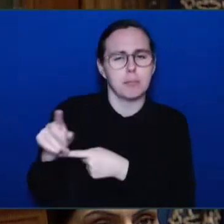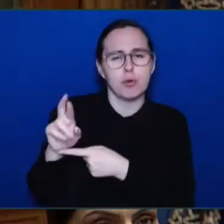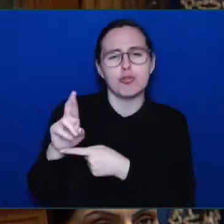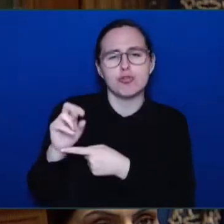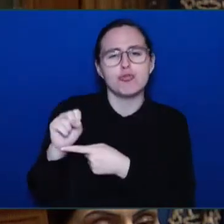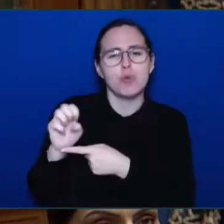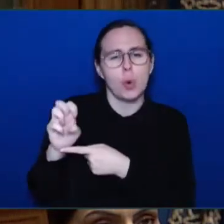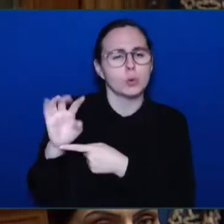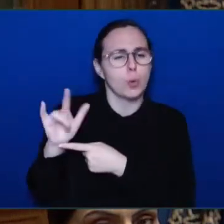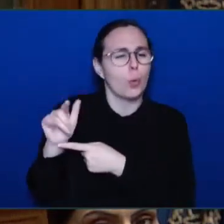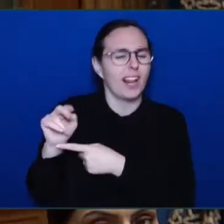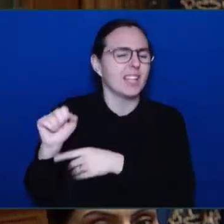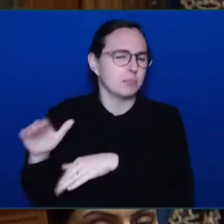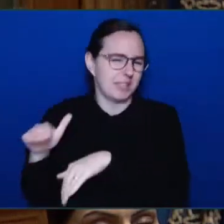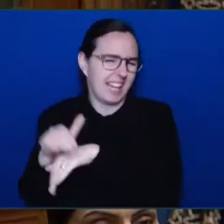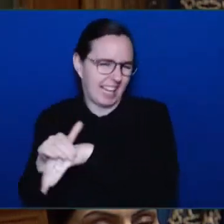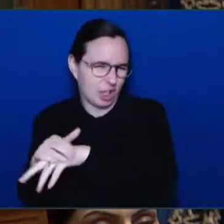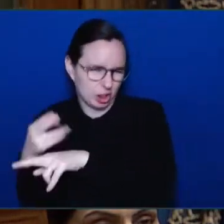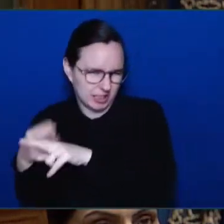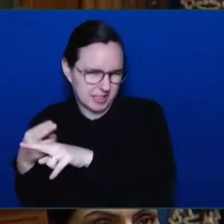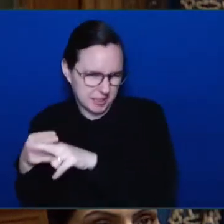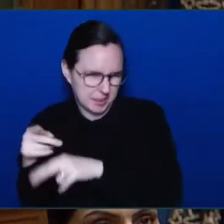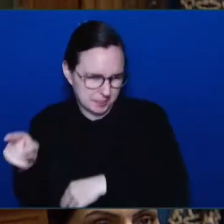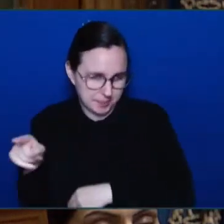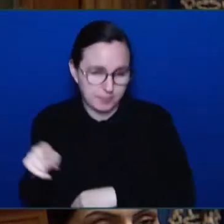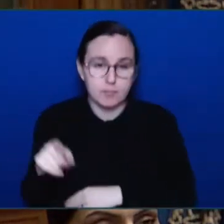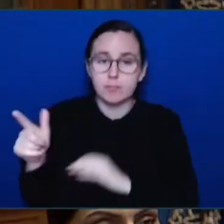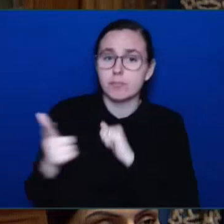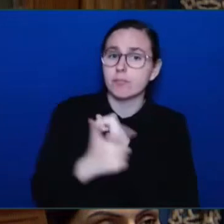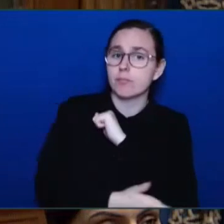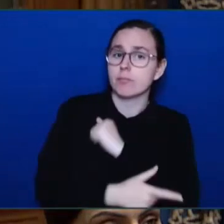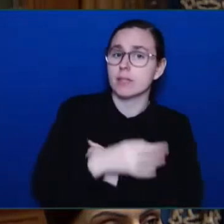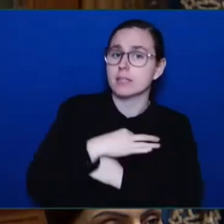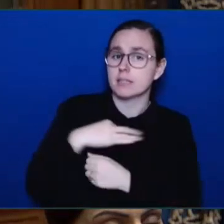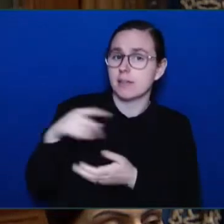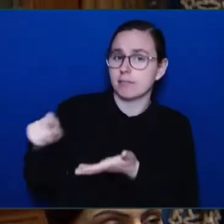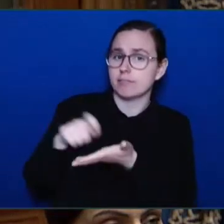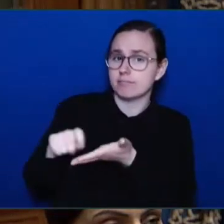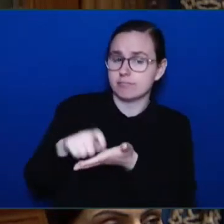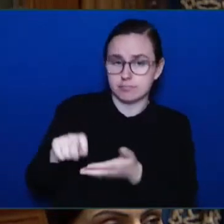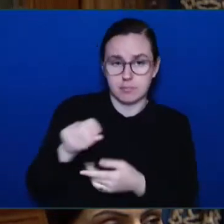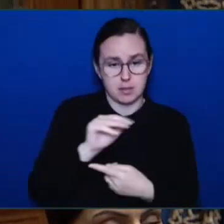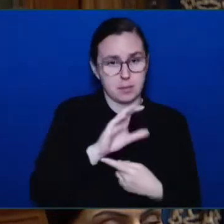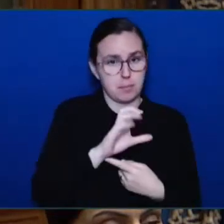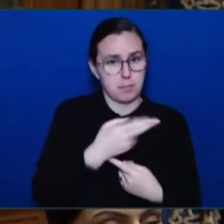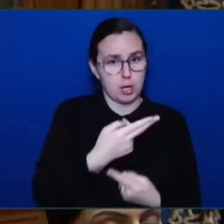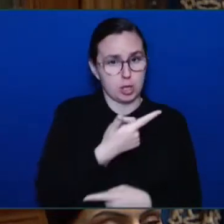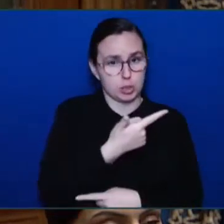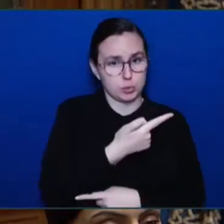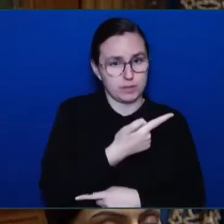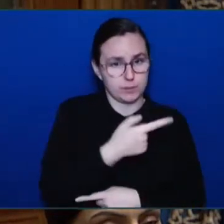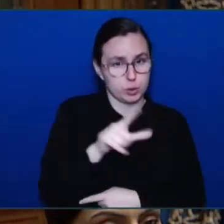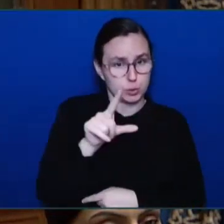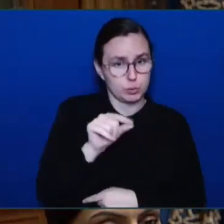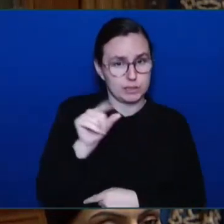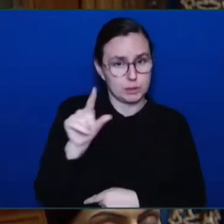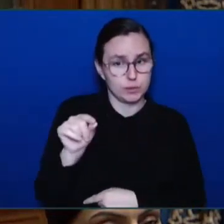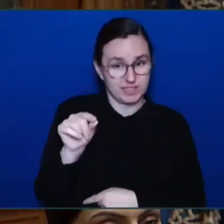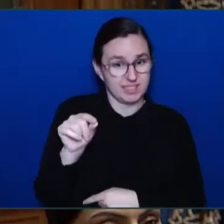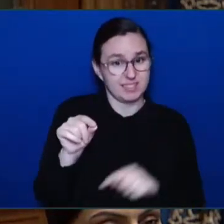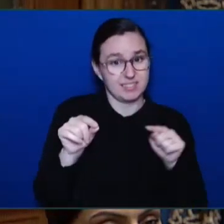March 21st, 2020 was the last day my relative, Shaylana Lewis Brown, was